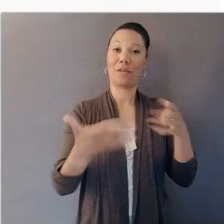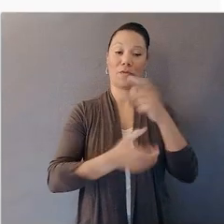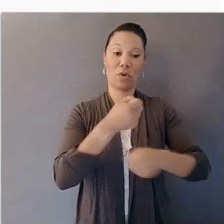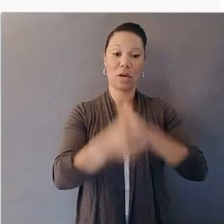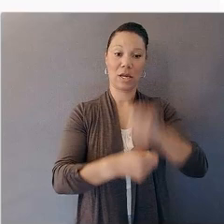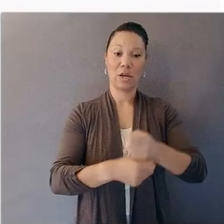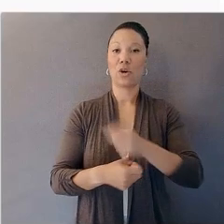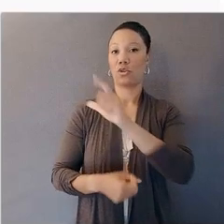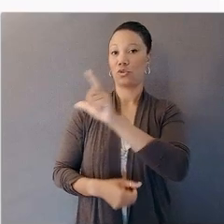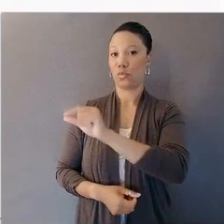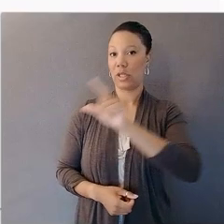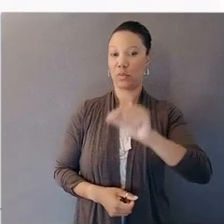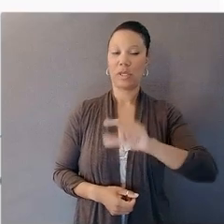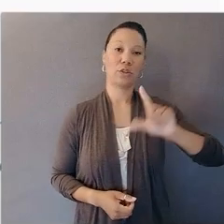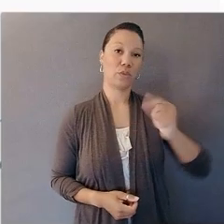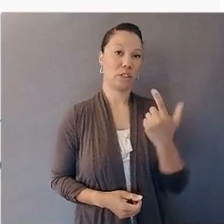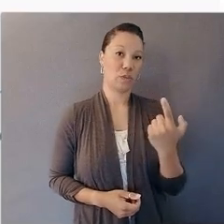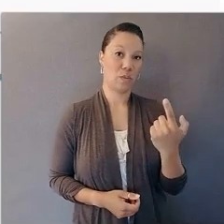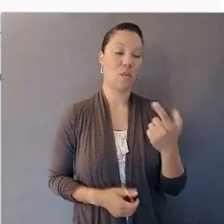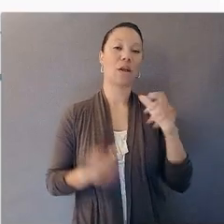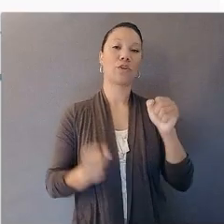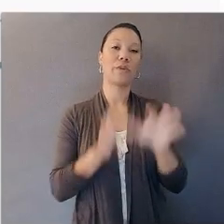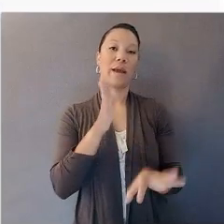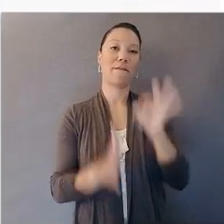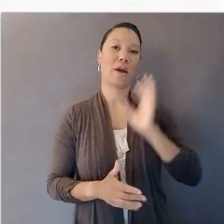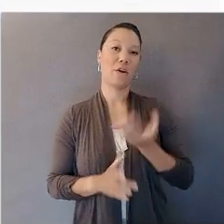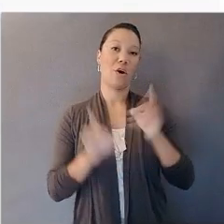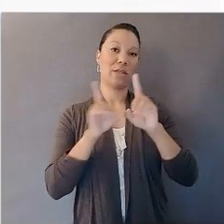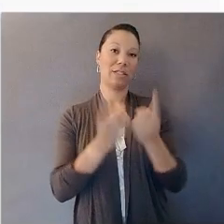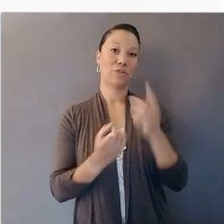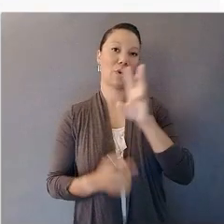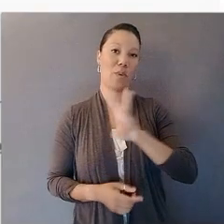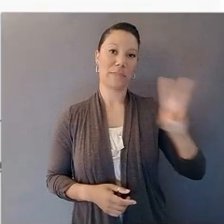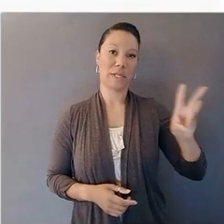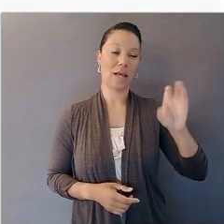2020-2021 school year is also available on our district website, which is